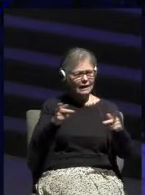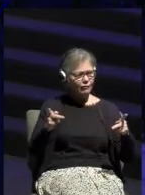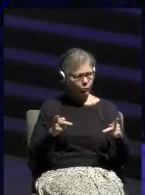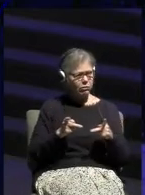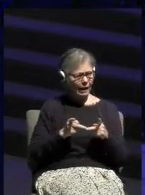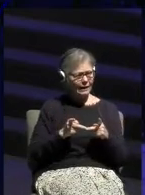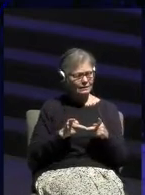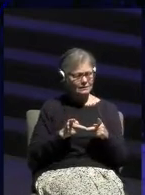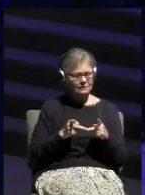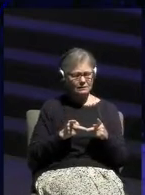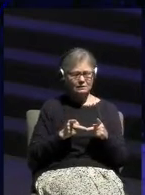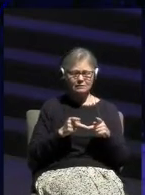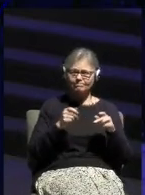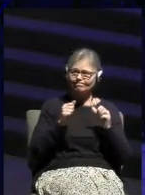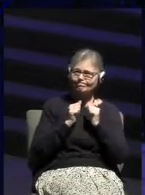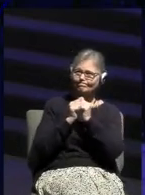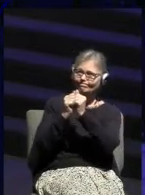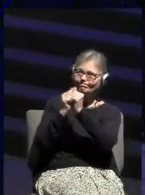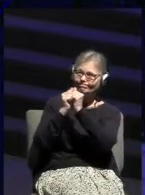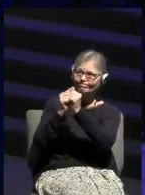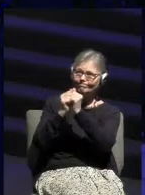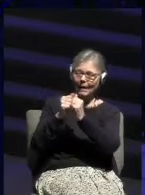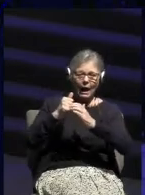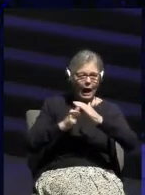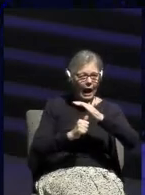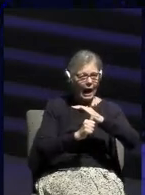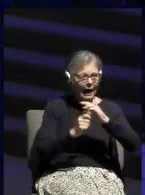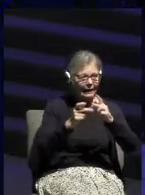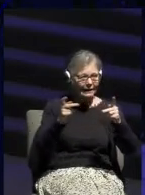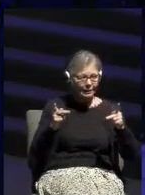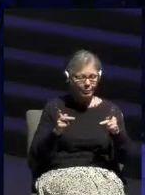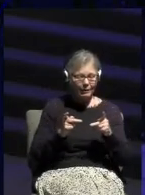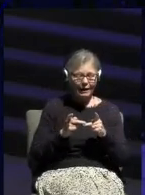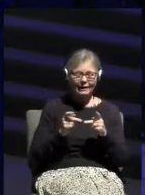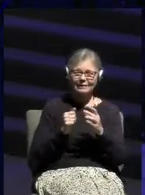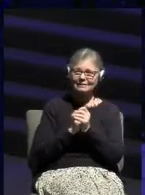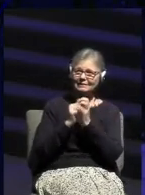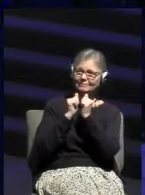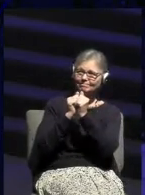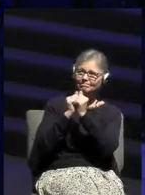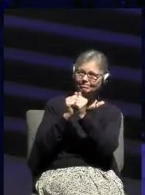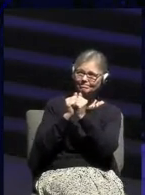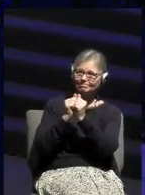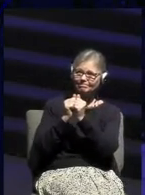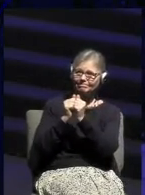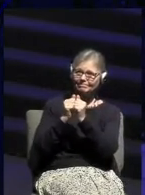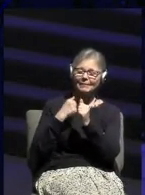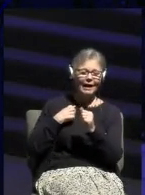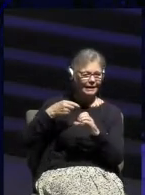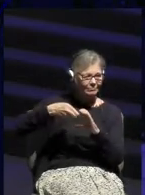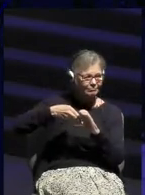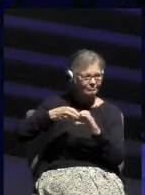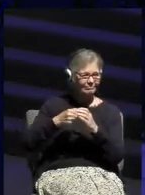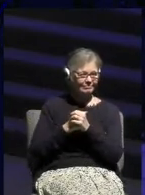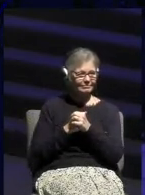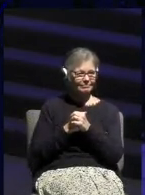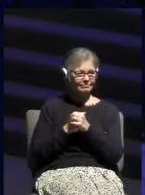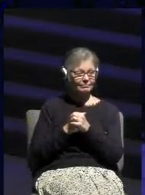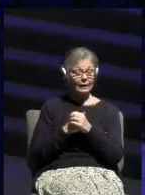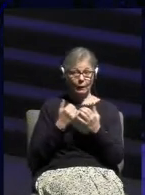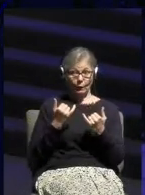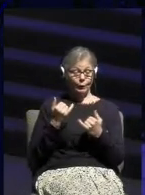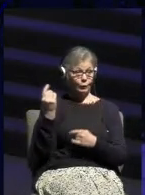harbor, there is a hiding place in which we can run to. And I just want to just tell